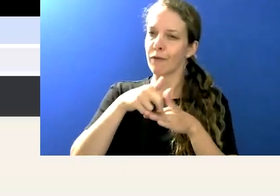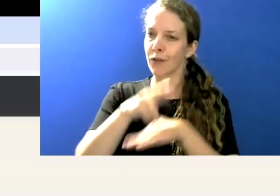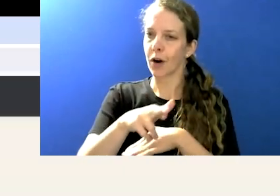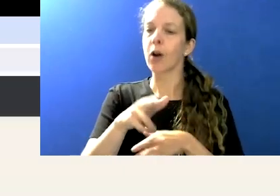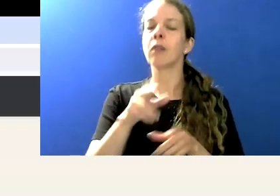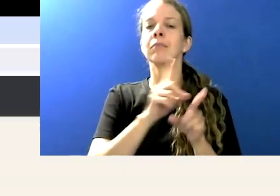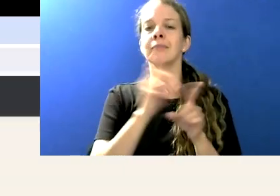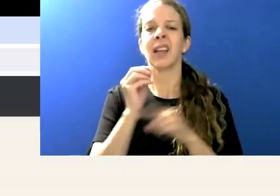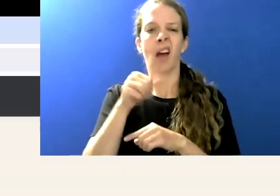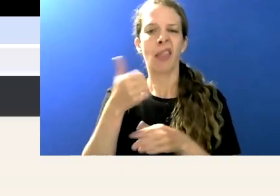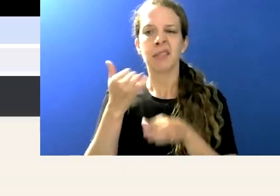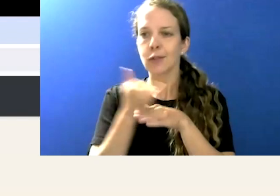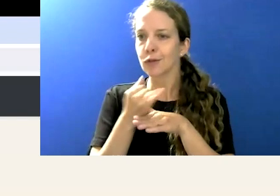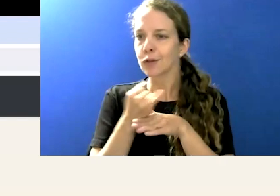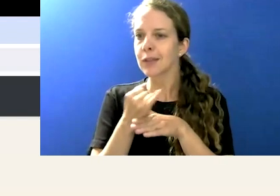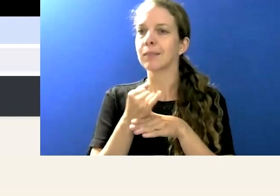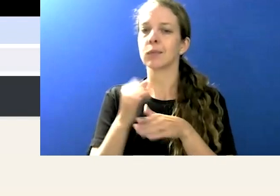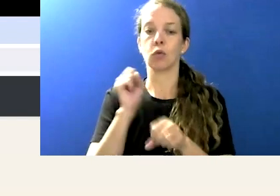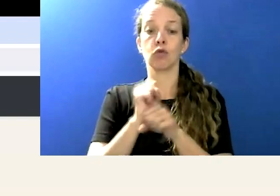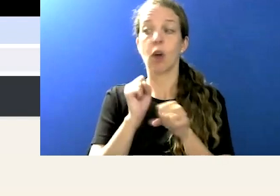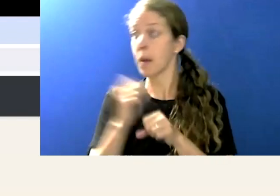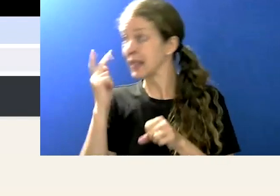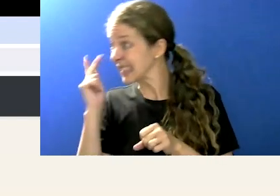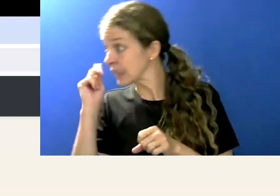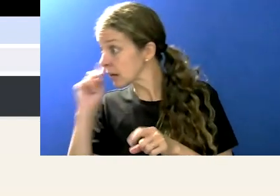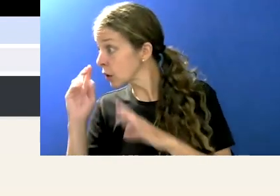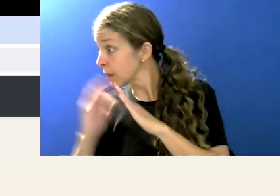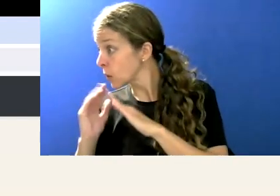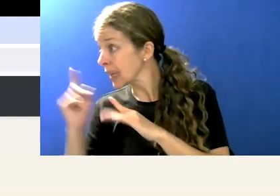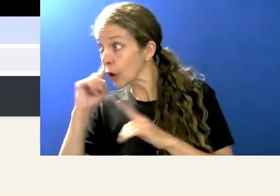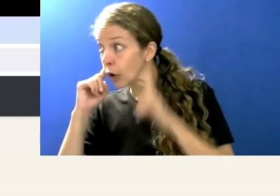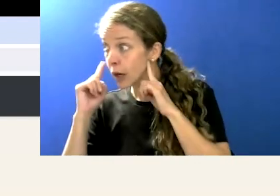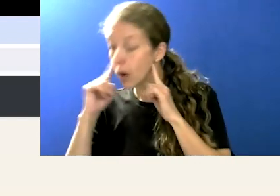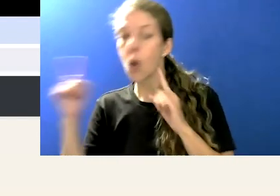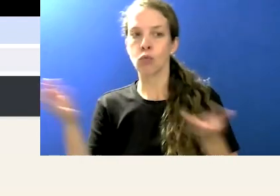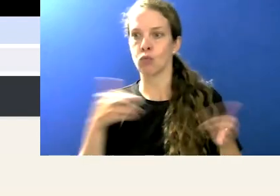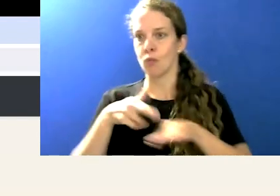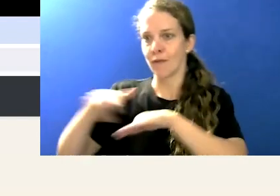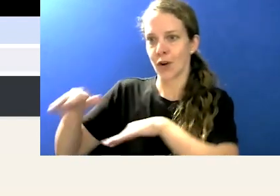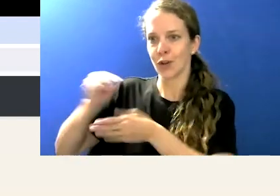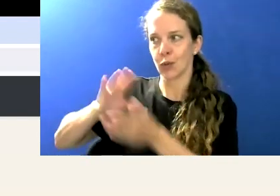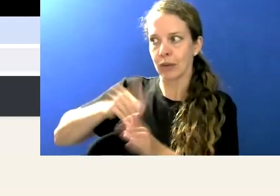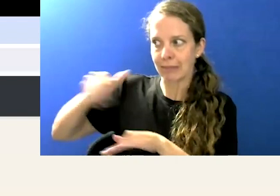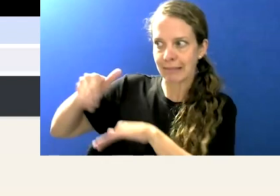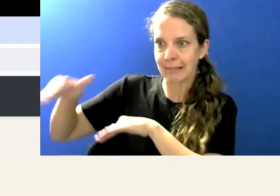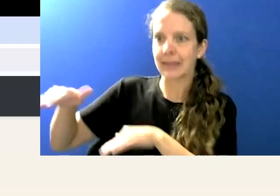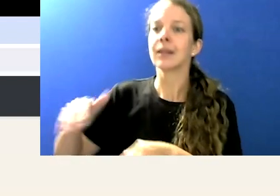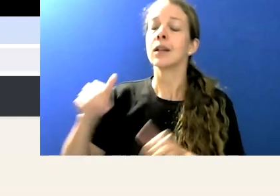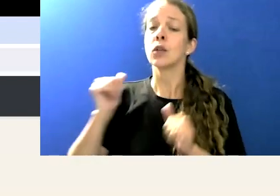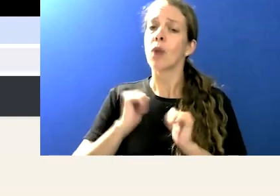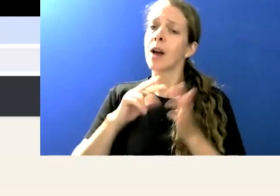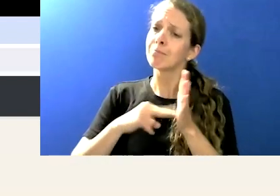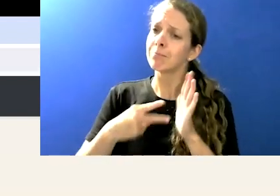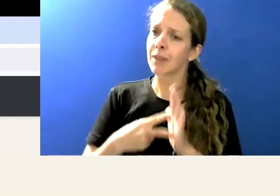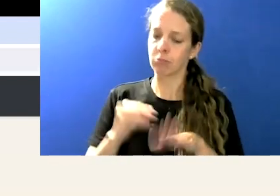any internships or job referrals that we hear about within the community. We also refer our students to that as well. We try our best to be intentional with our